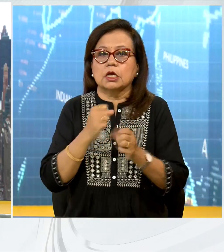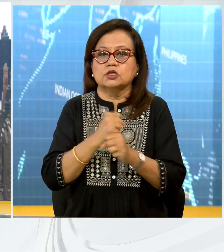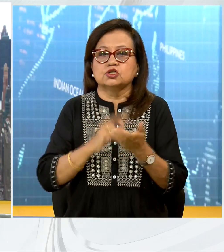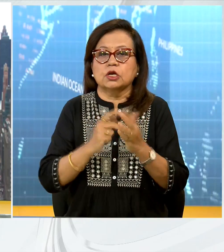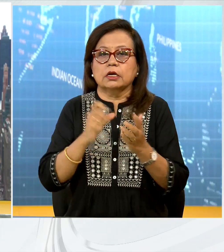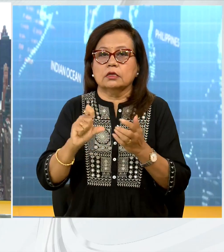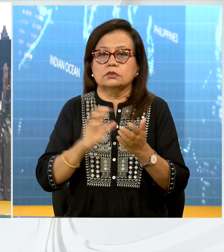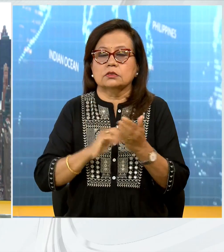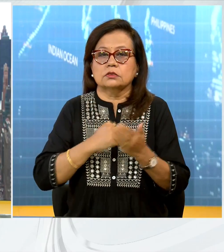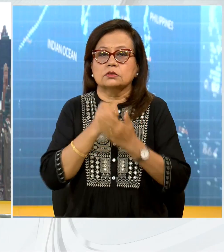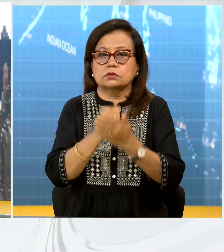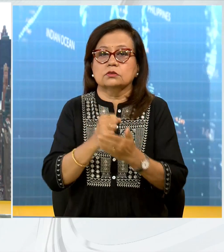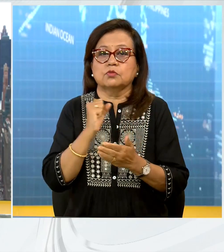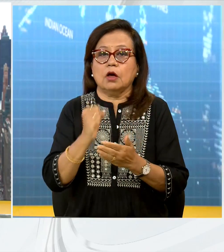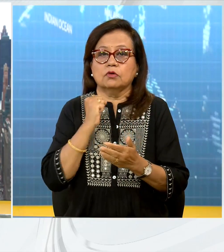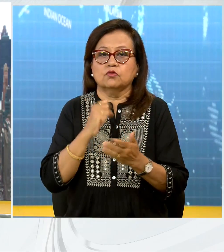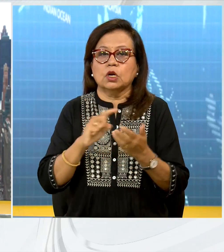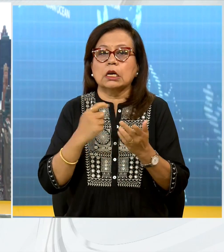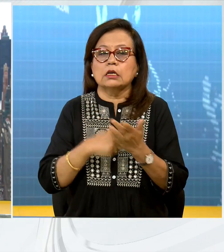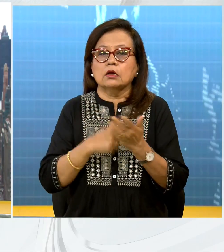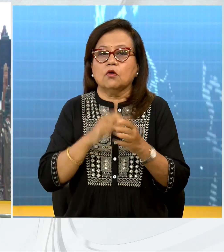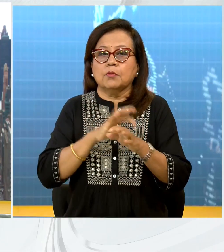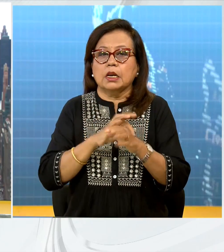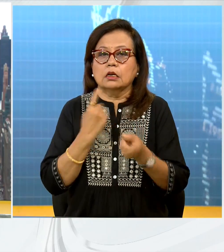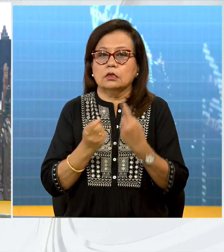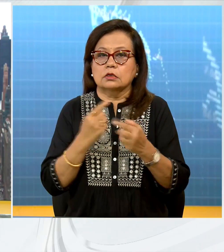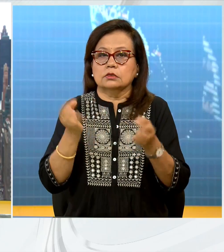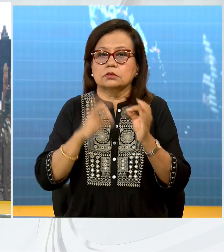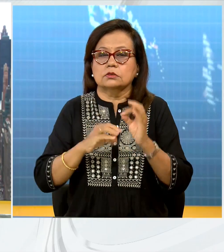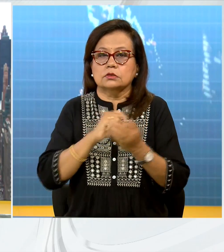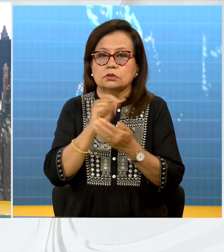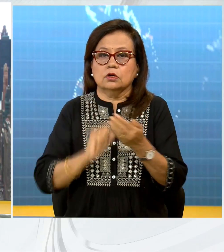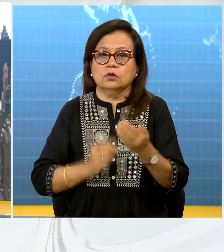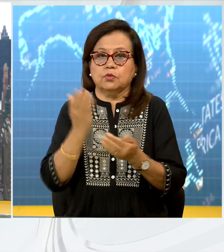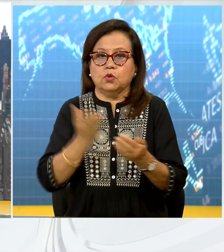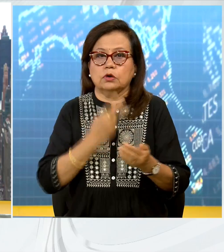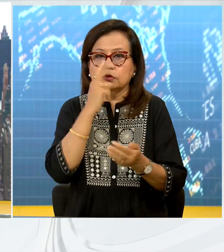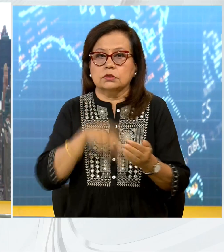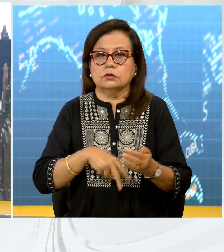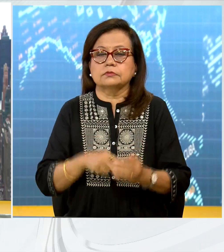genetics, serve as a powerful resource for medical research. Here's a report.